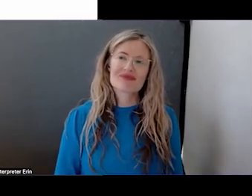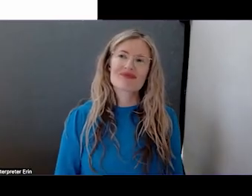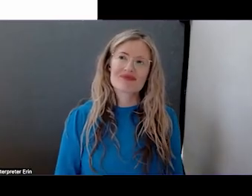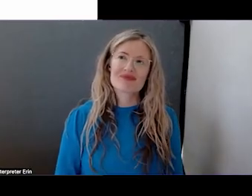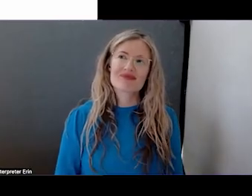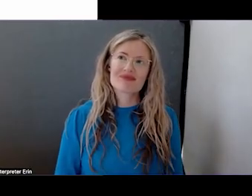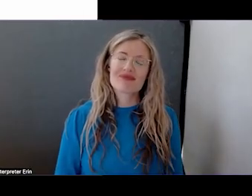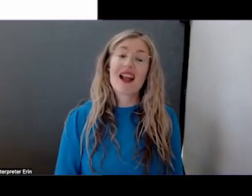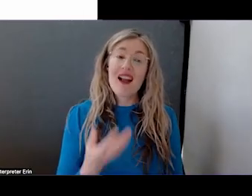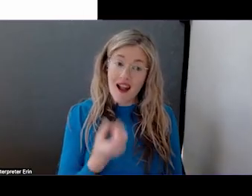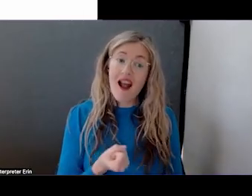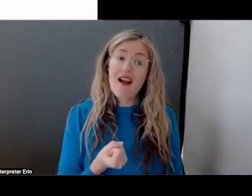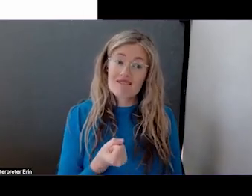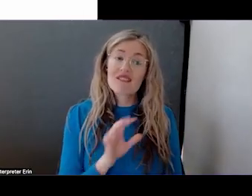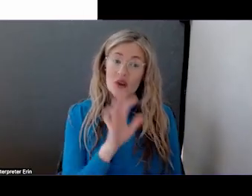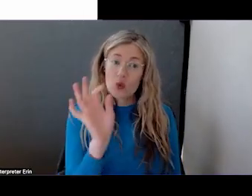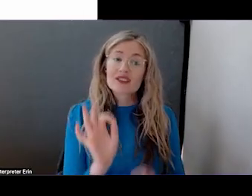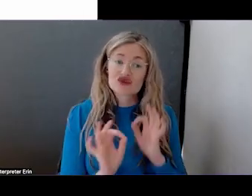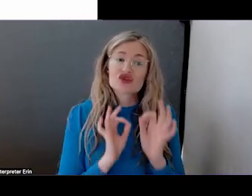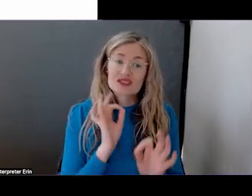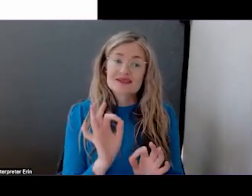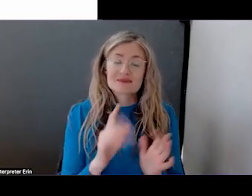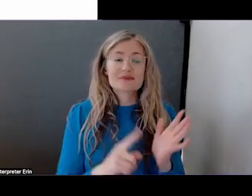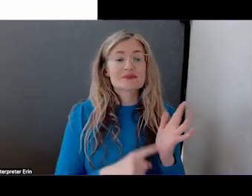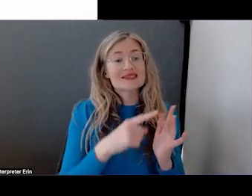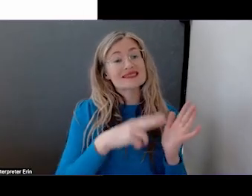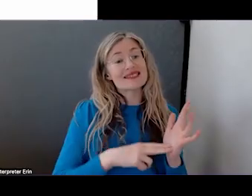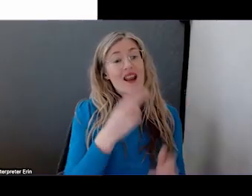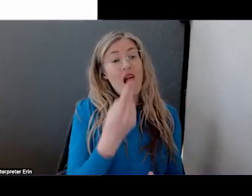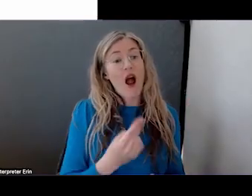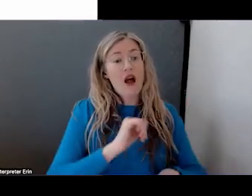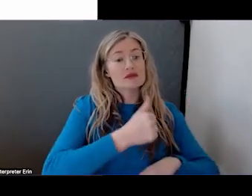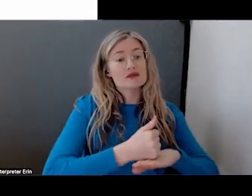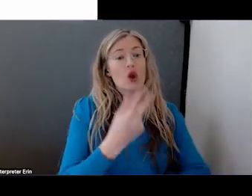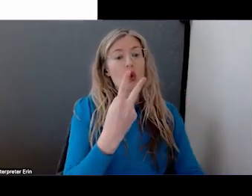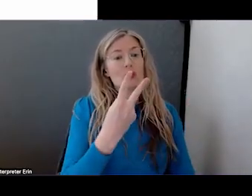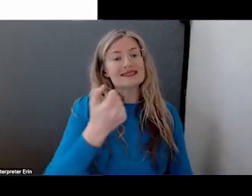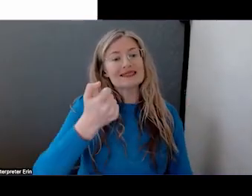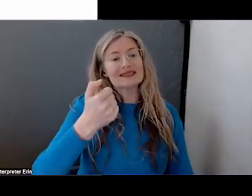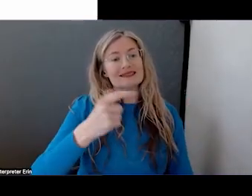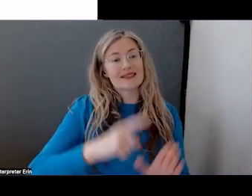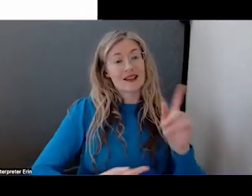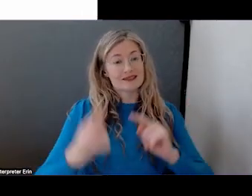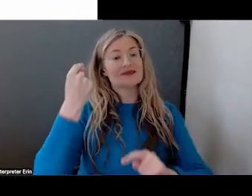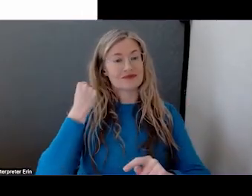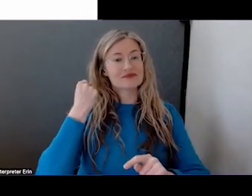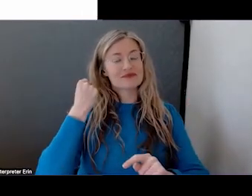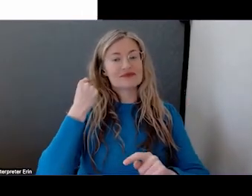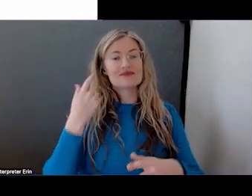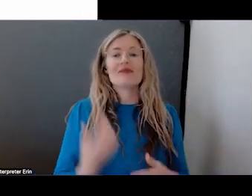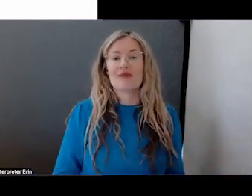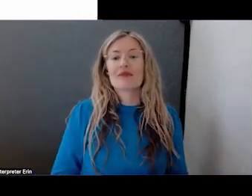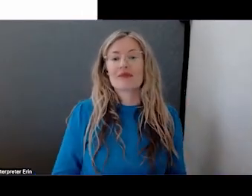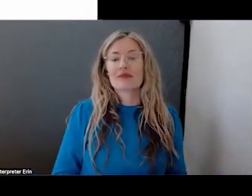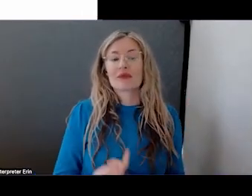is, Tin Arts have been working for 26 years, and we had Marta, Laura, and Francesca, Angela, we had